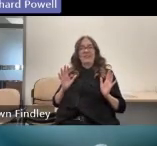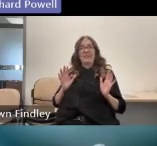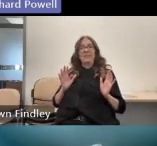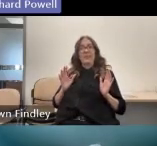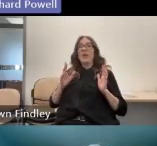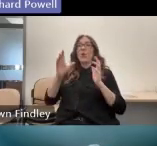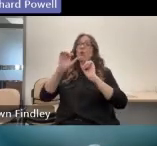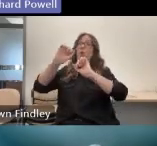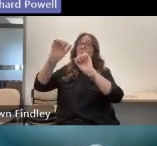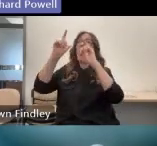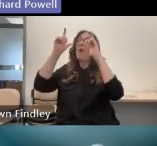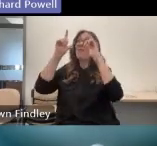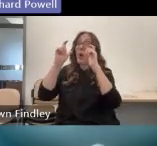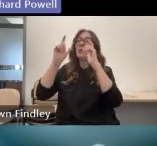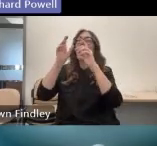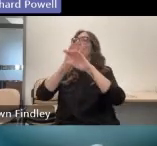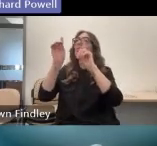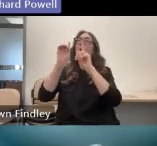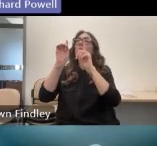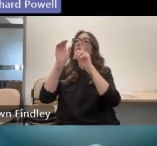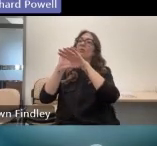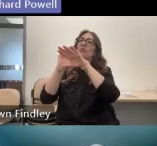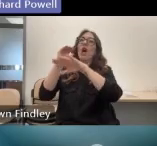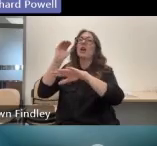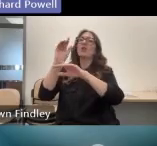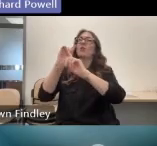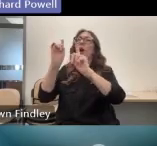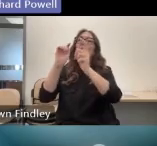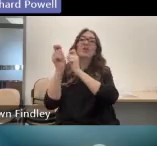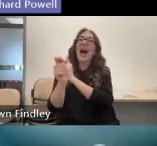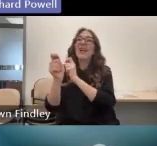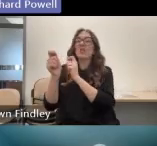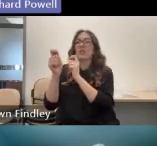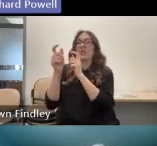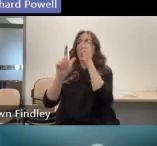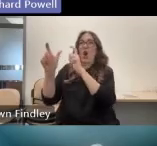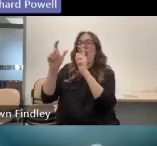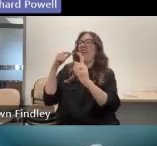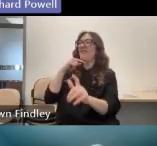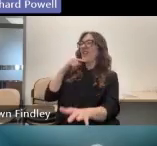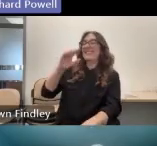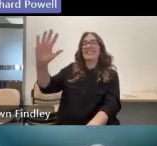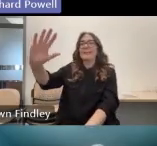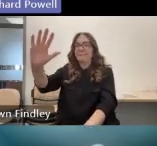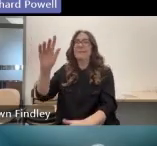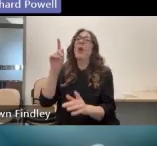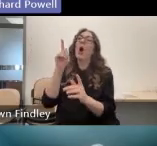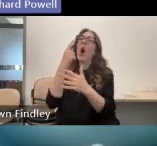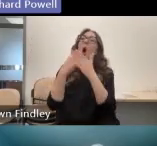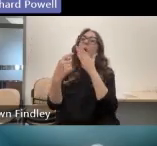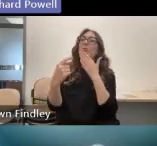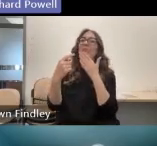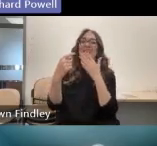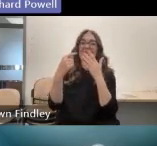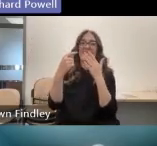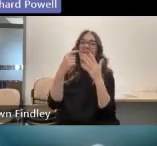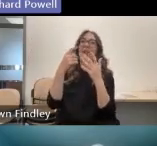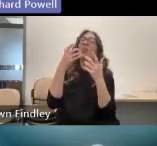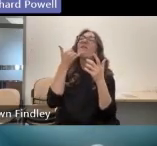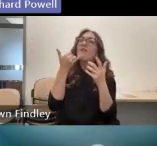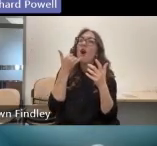Okay, so back to my settings. I'll keep it in light mode. Obviously, people with different visual impairments may